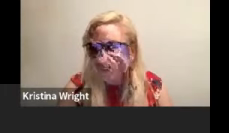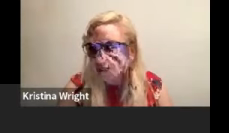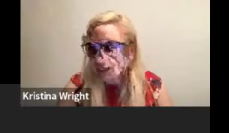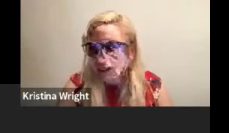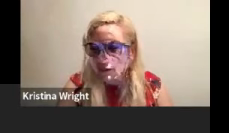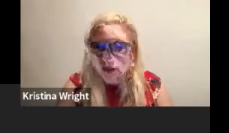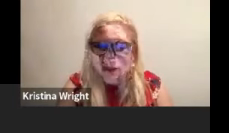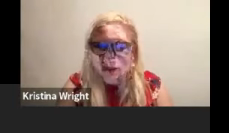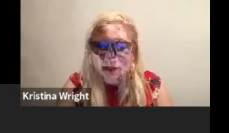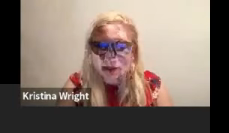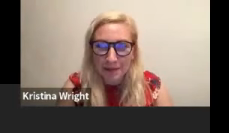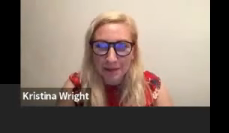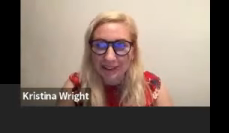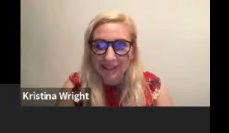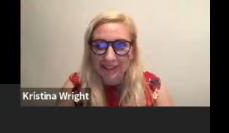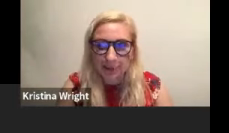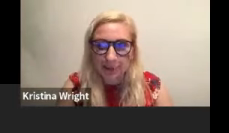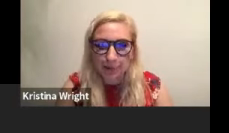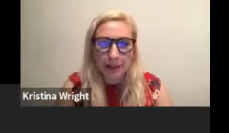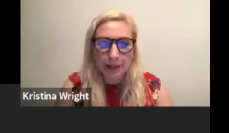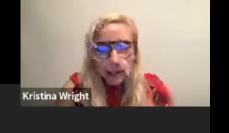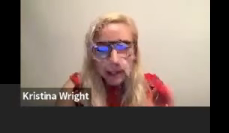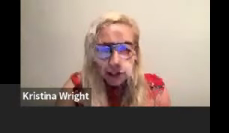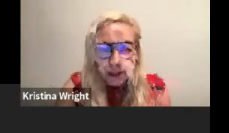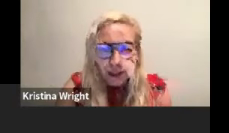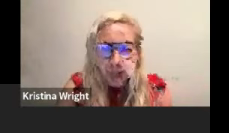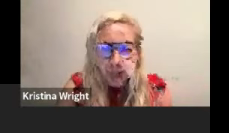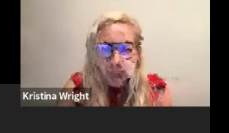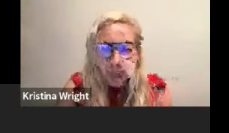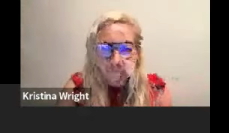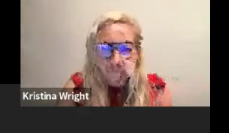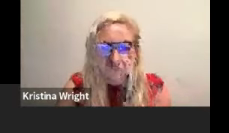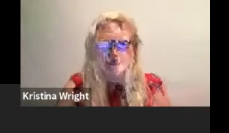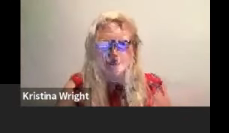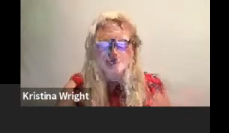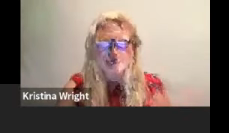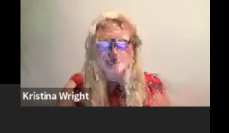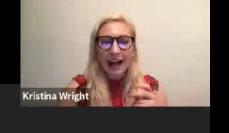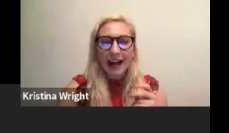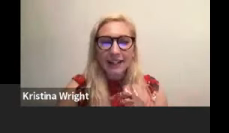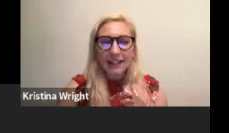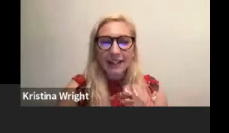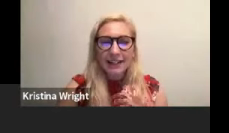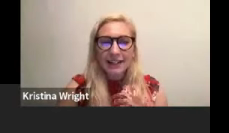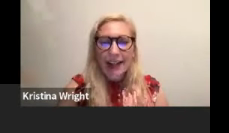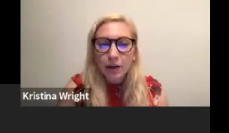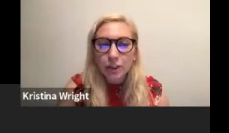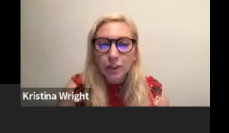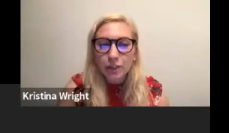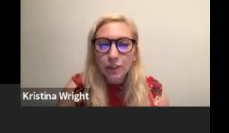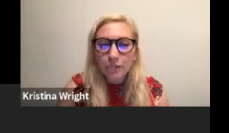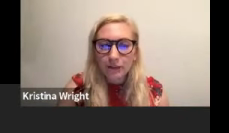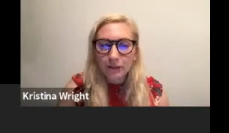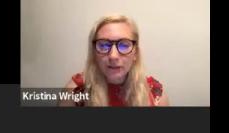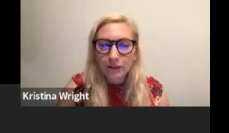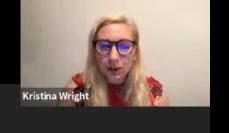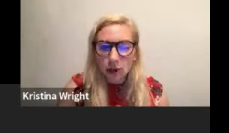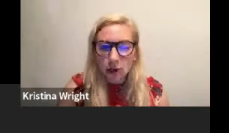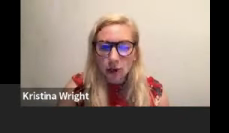that I'm currently plugged into stopped working. But I'm gonna start by handing you over the first question. So that is, how do you envision that